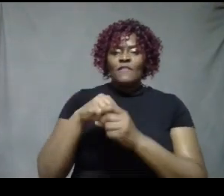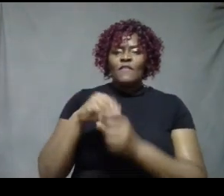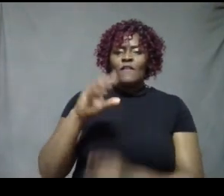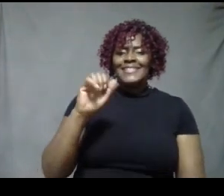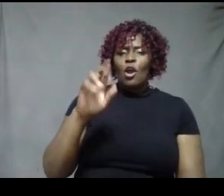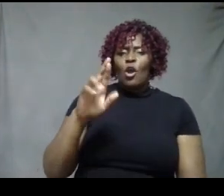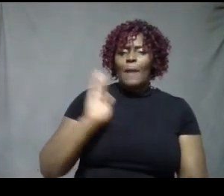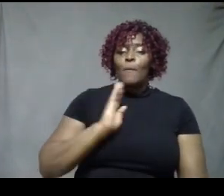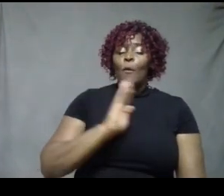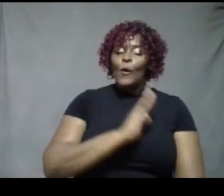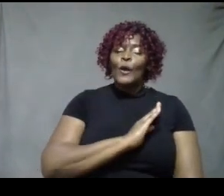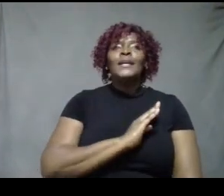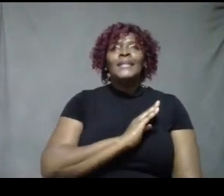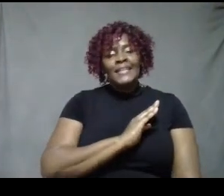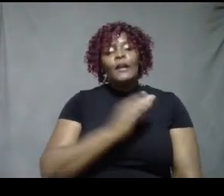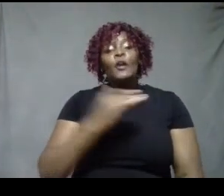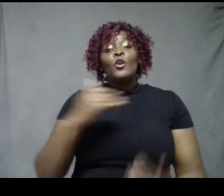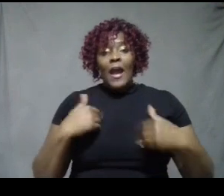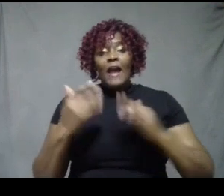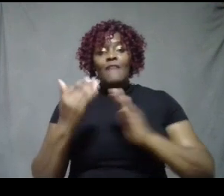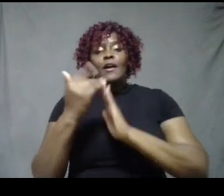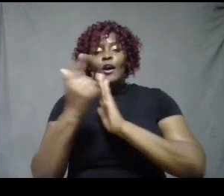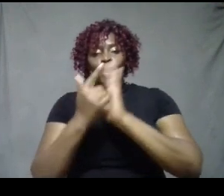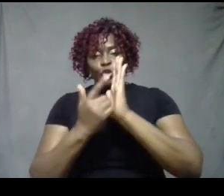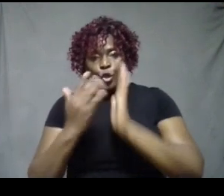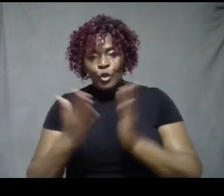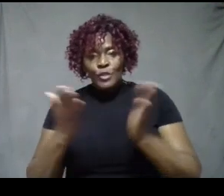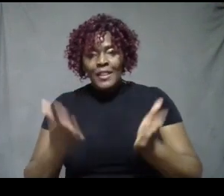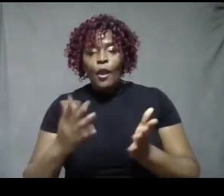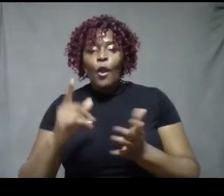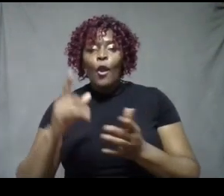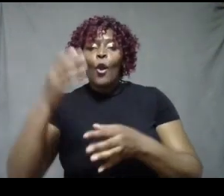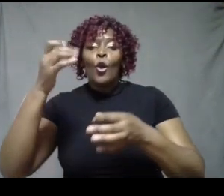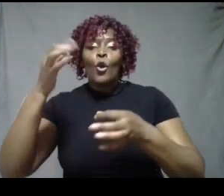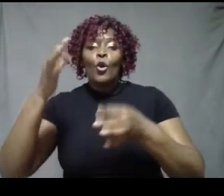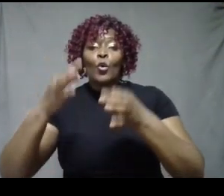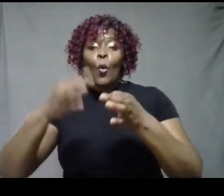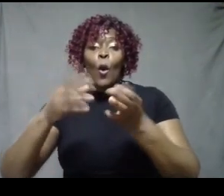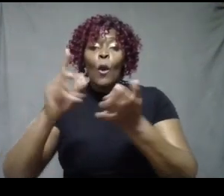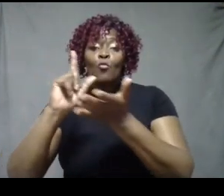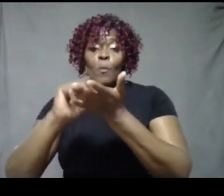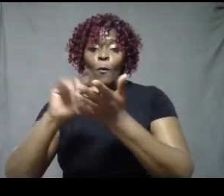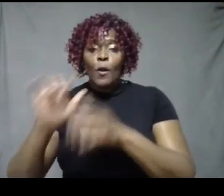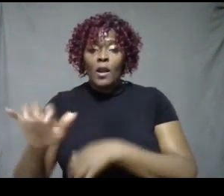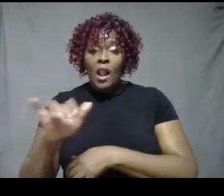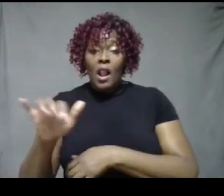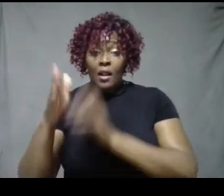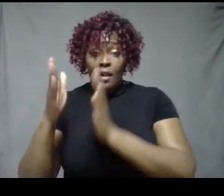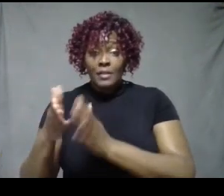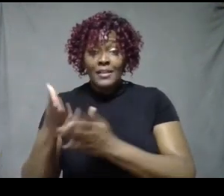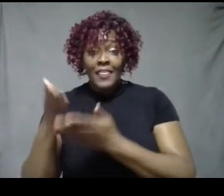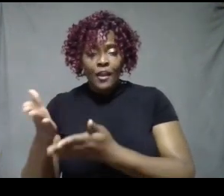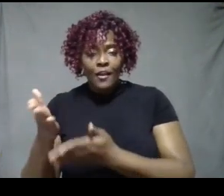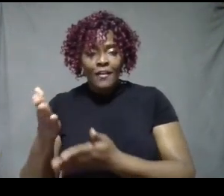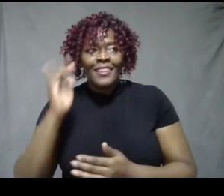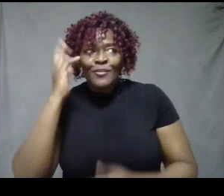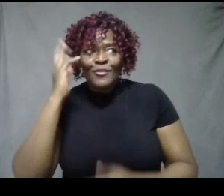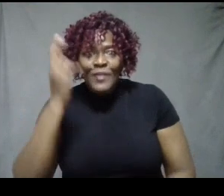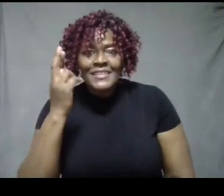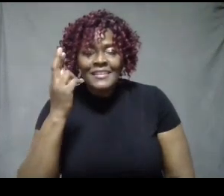you have attorneys there, you have port reporters there for a reason, okay? But what you're doing is you're